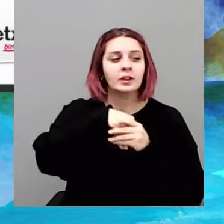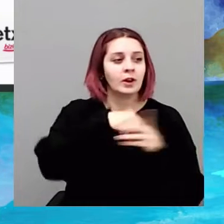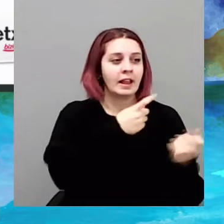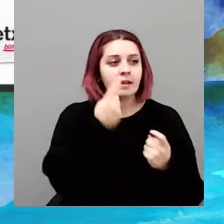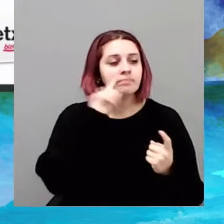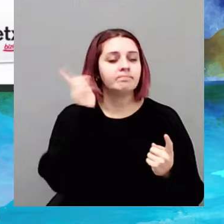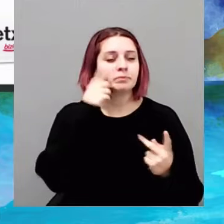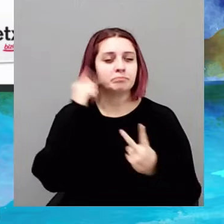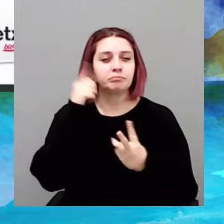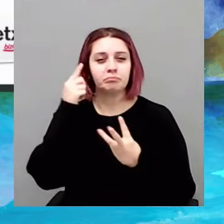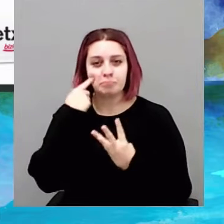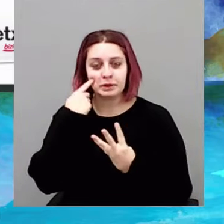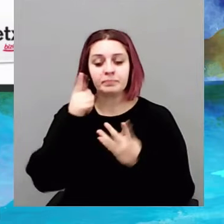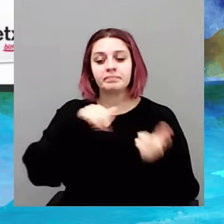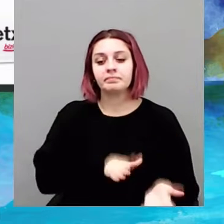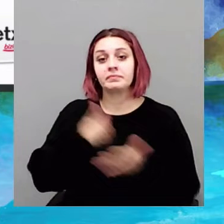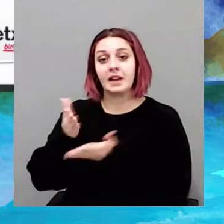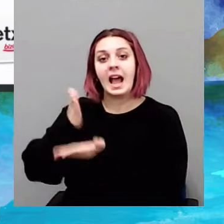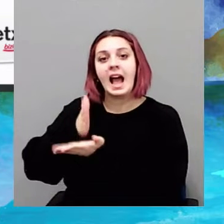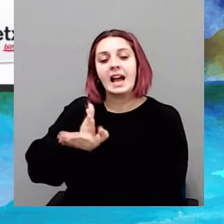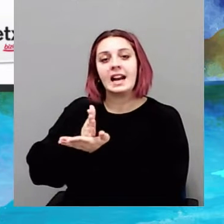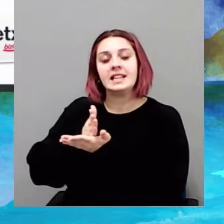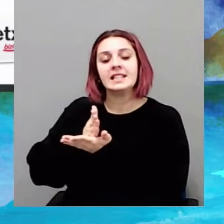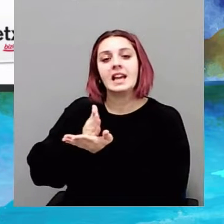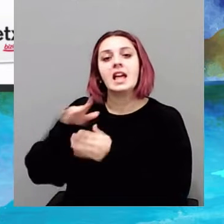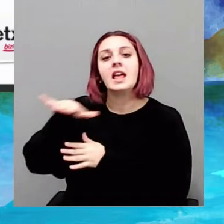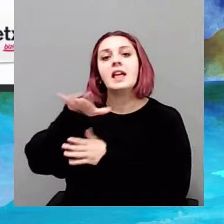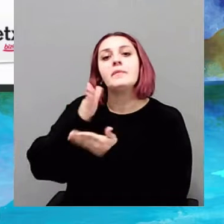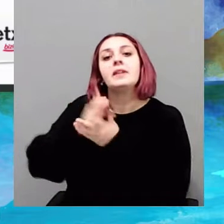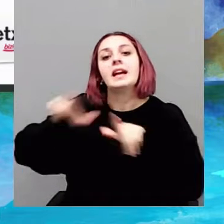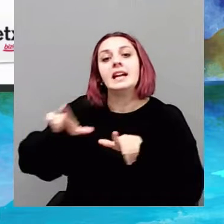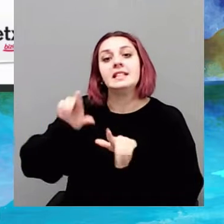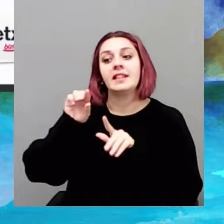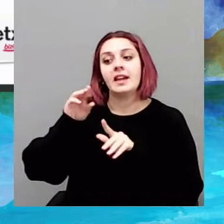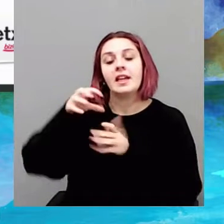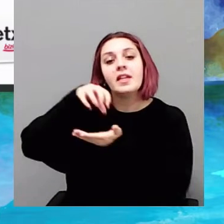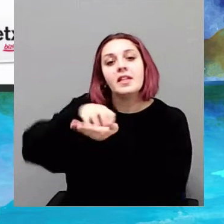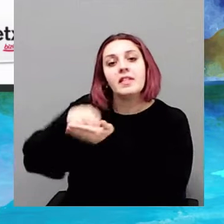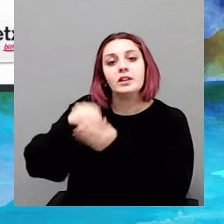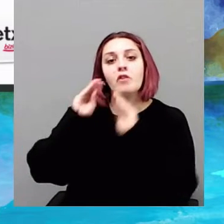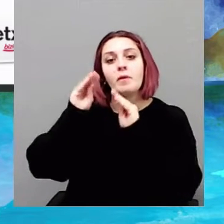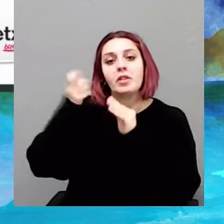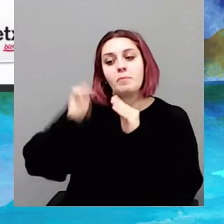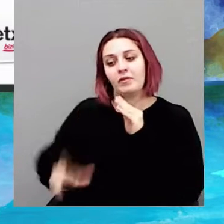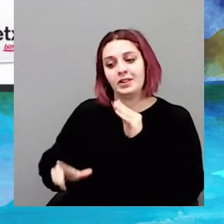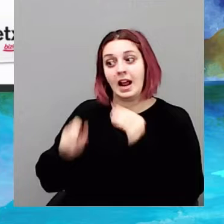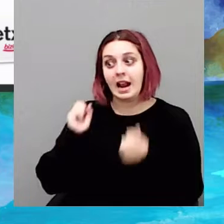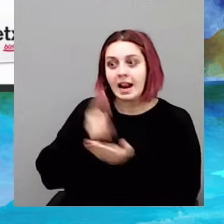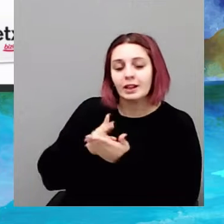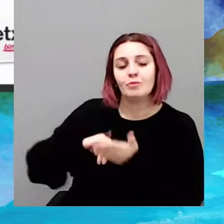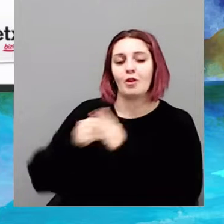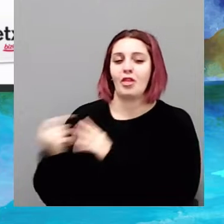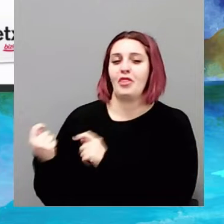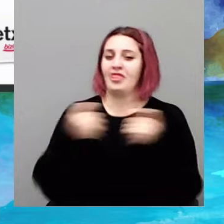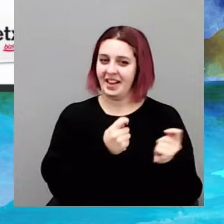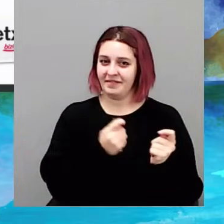the associations, and we bring these to the classroom in these vocational training centers so that they can solve these